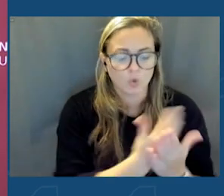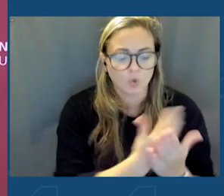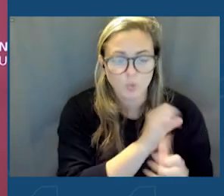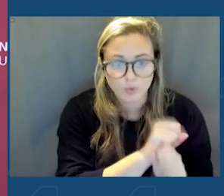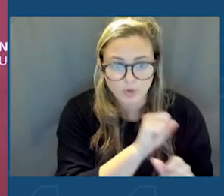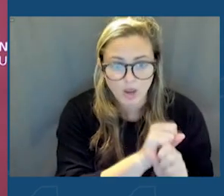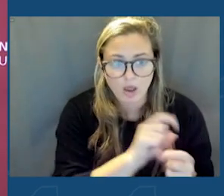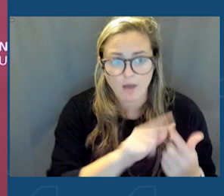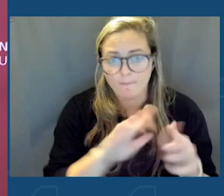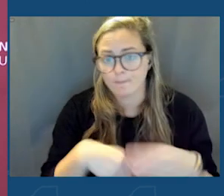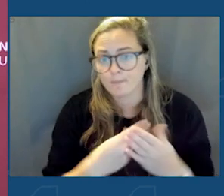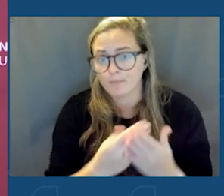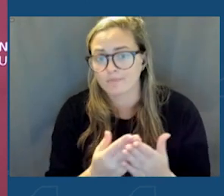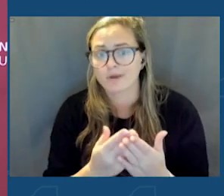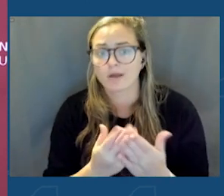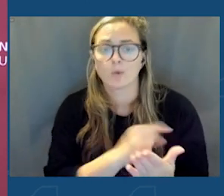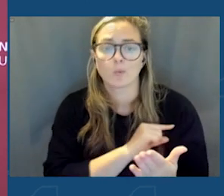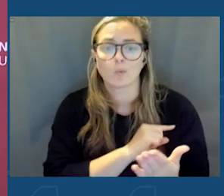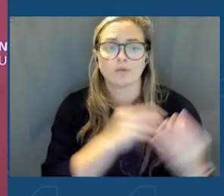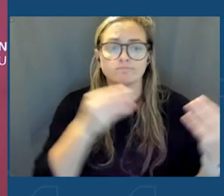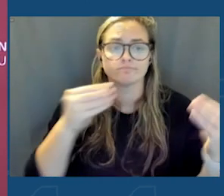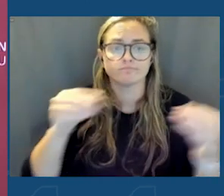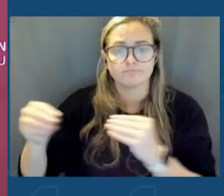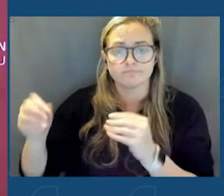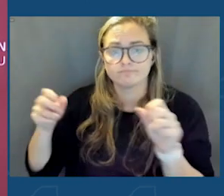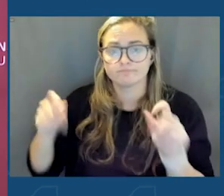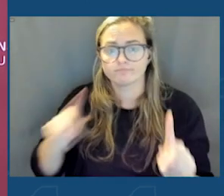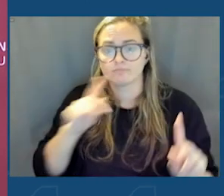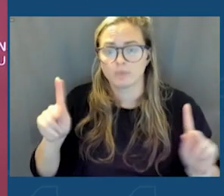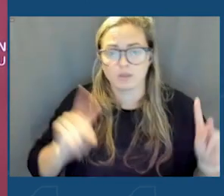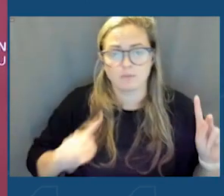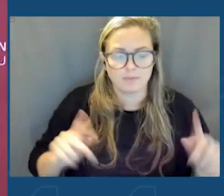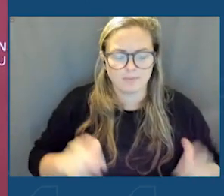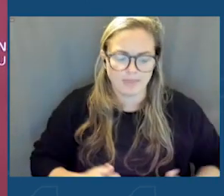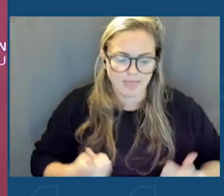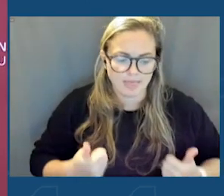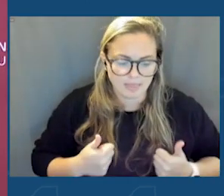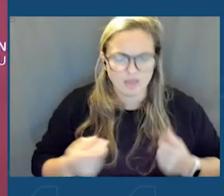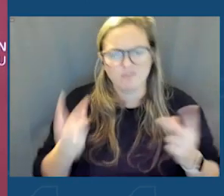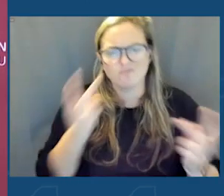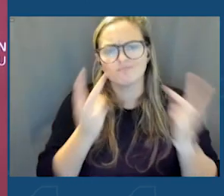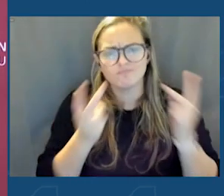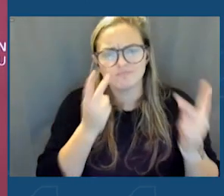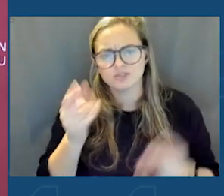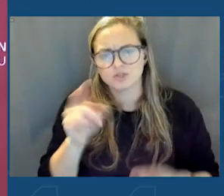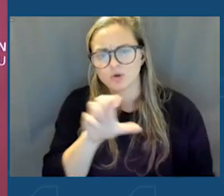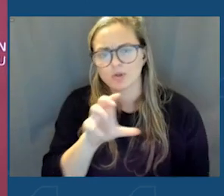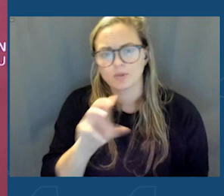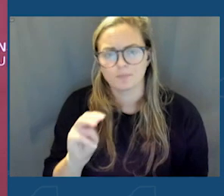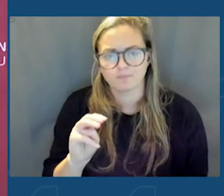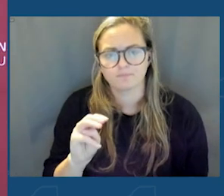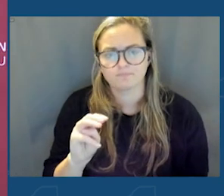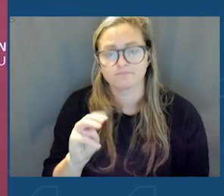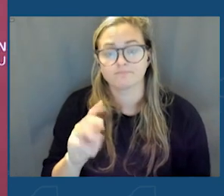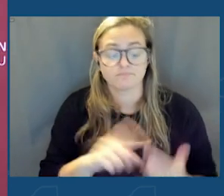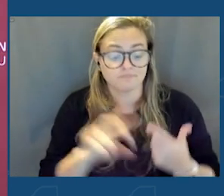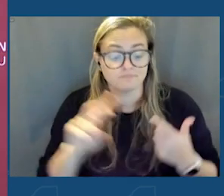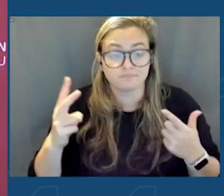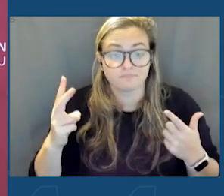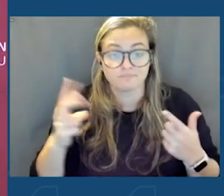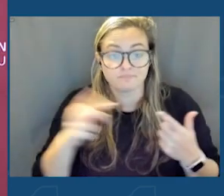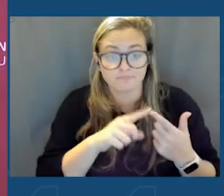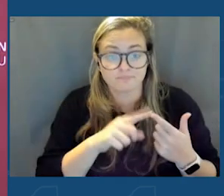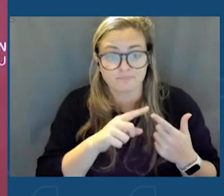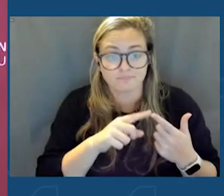provide quality shopping opportunities for the people who live and visit Harlem. Number two, the National Urban